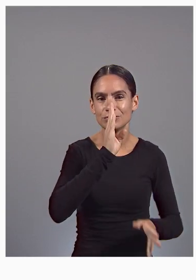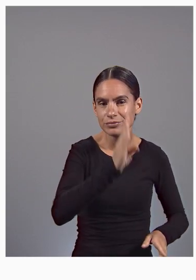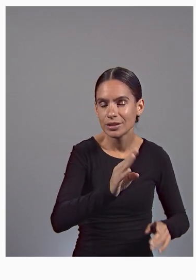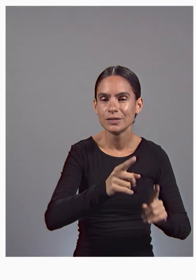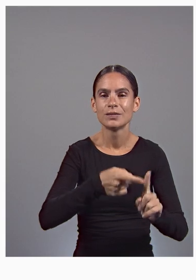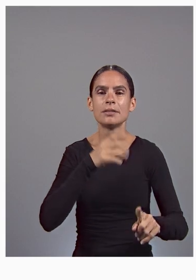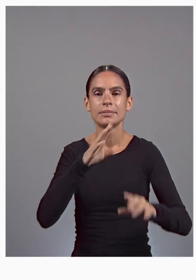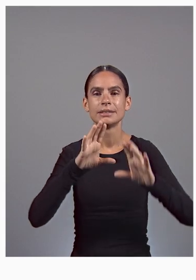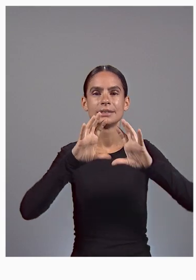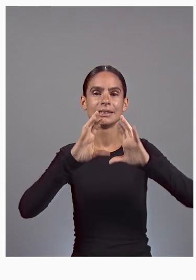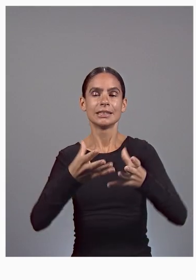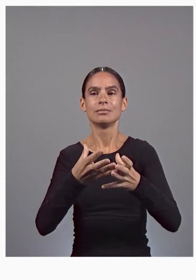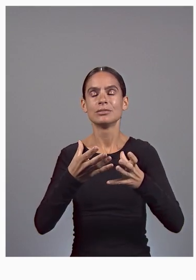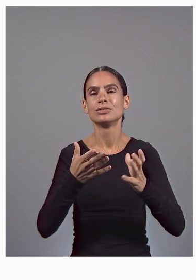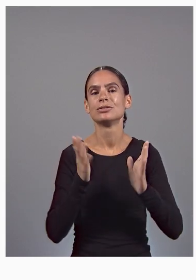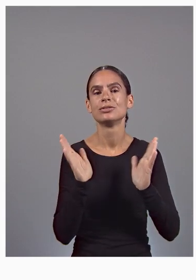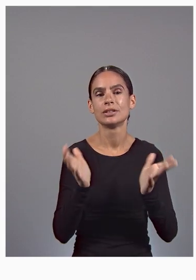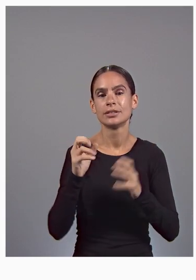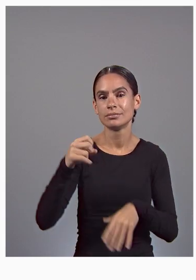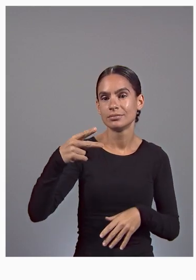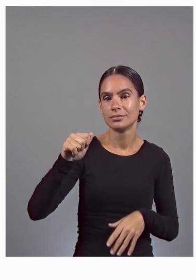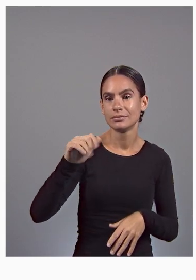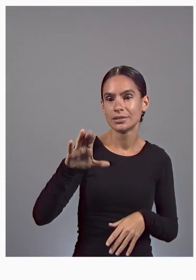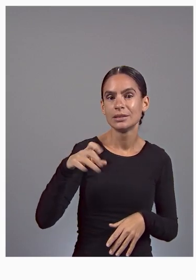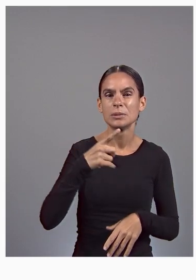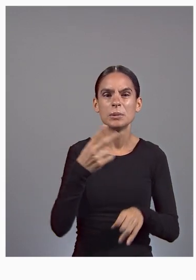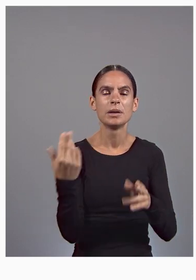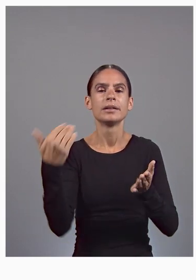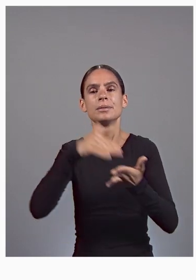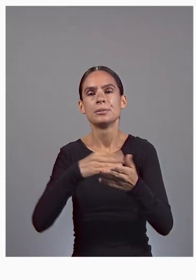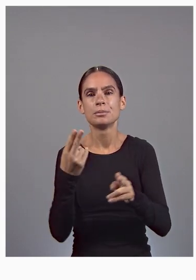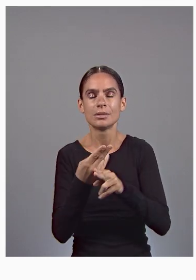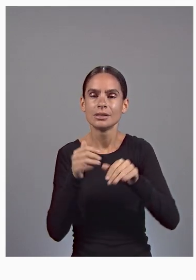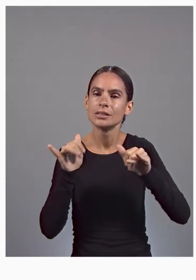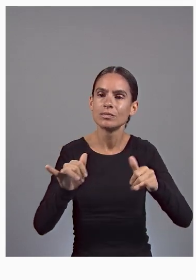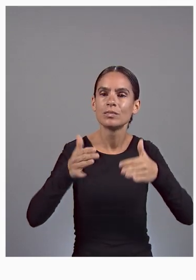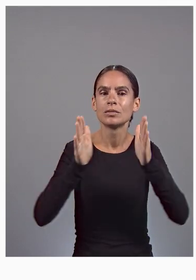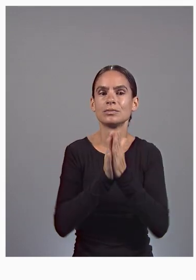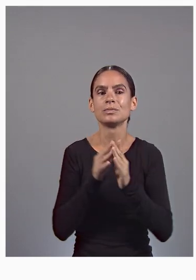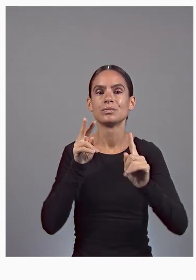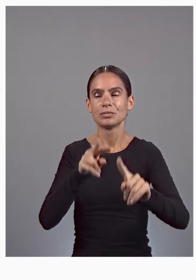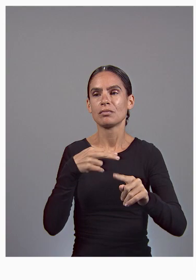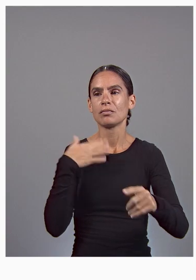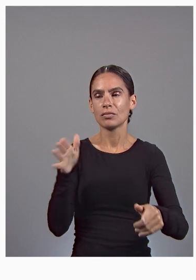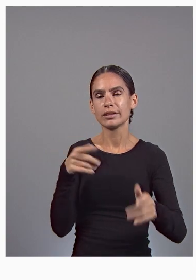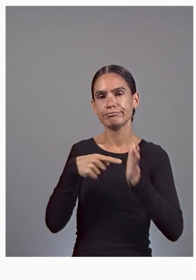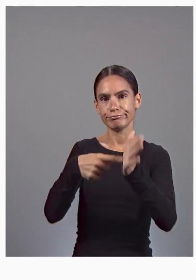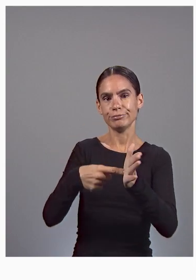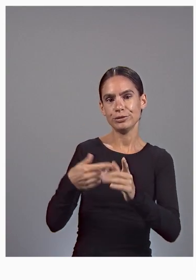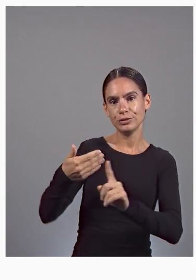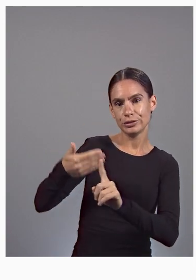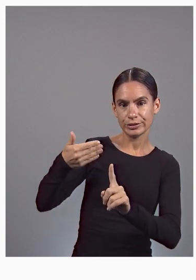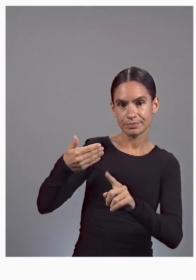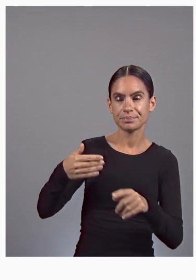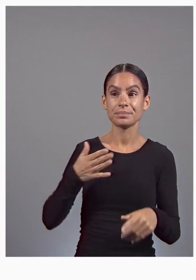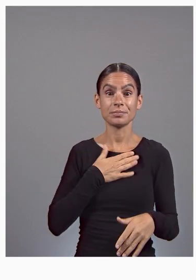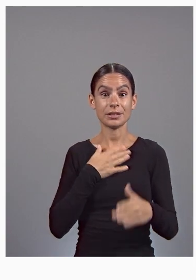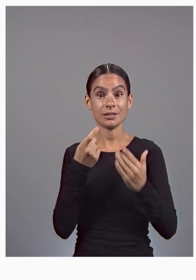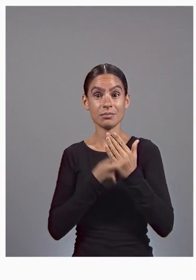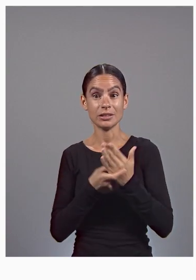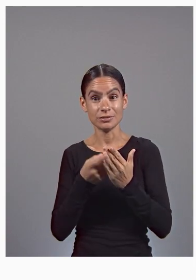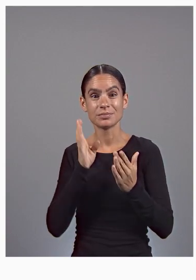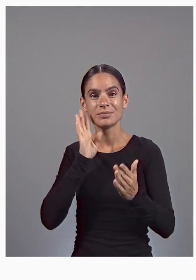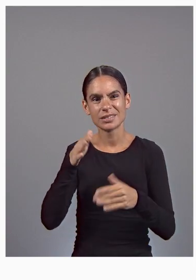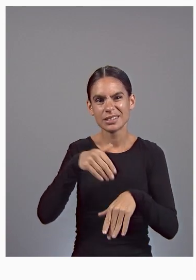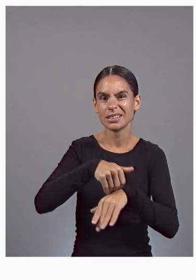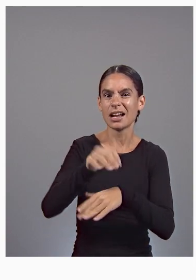and it's reusing the same request view I configured earlier. Here's my automation that will send the approval view to